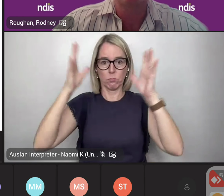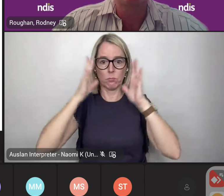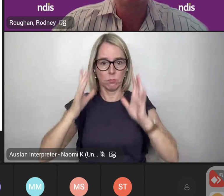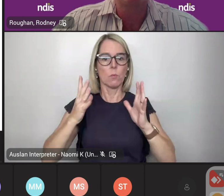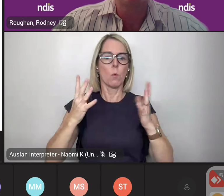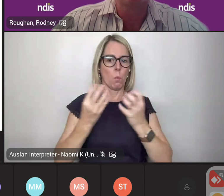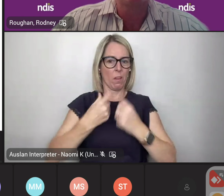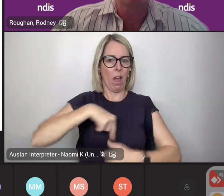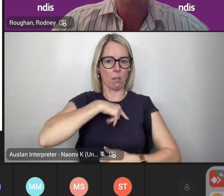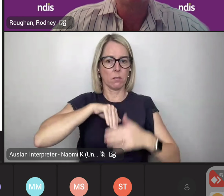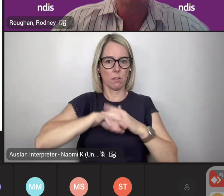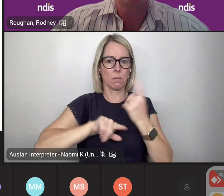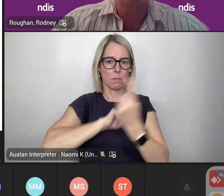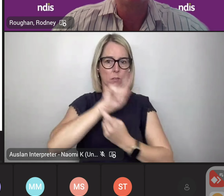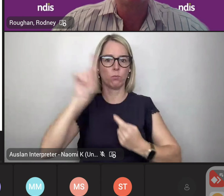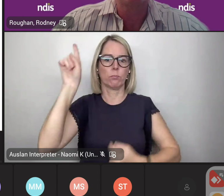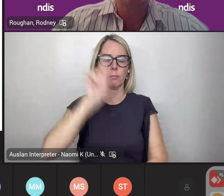here today.